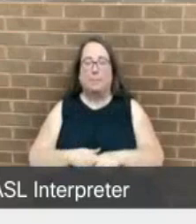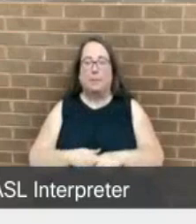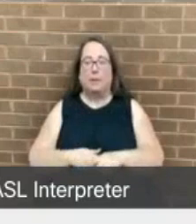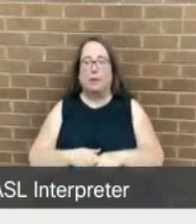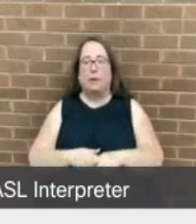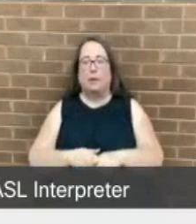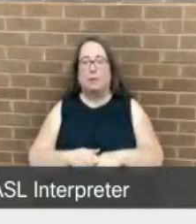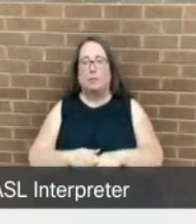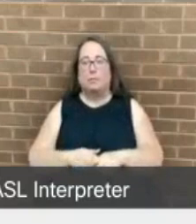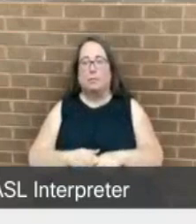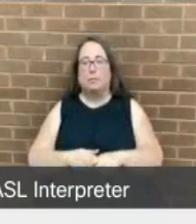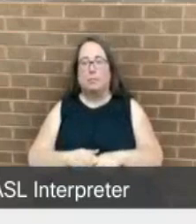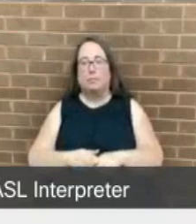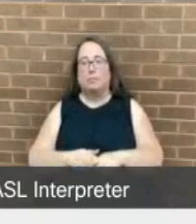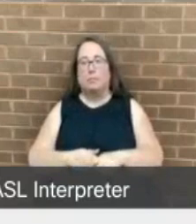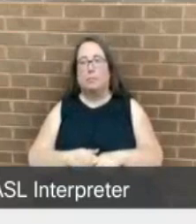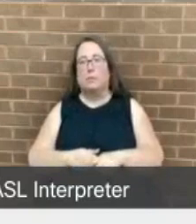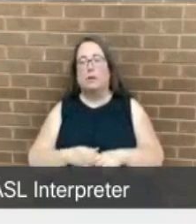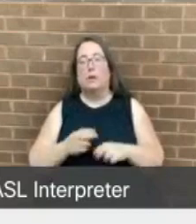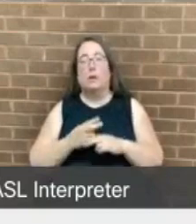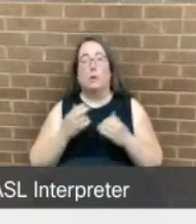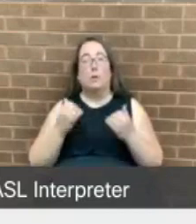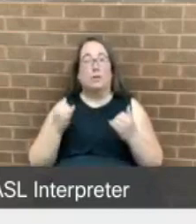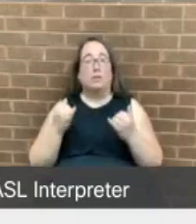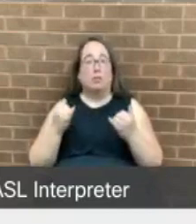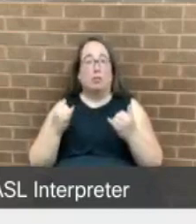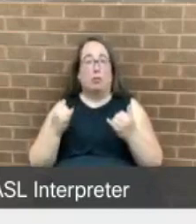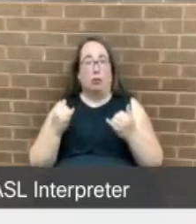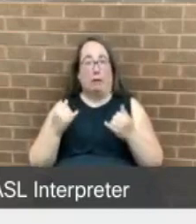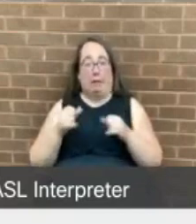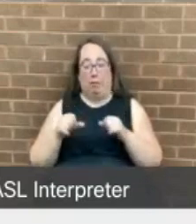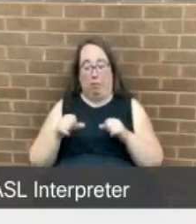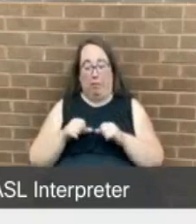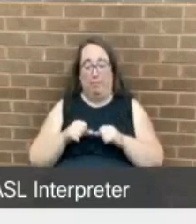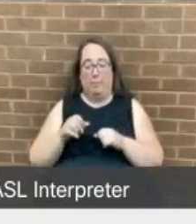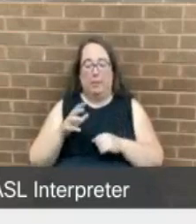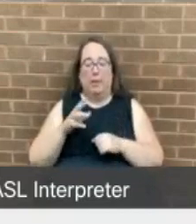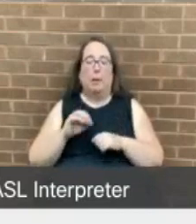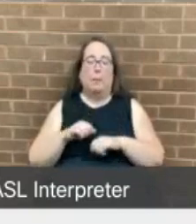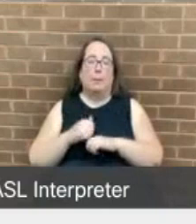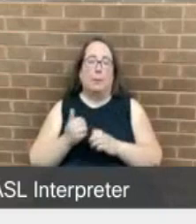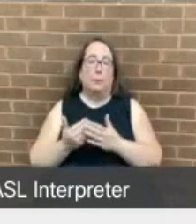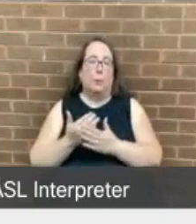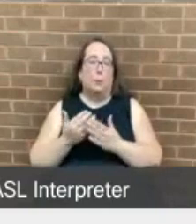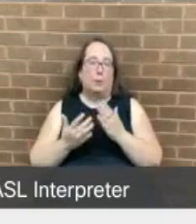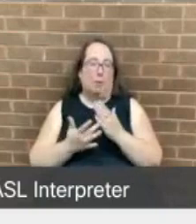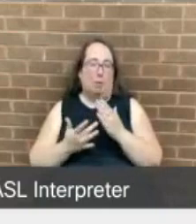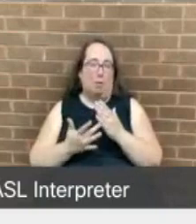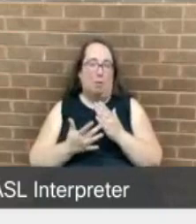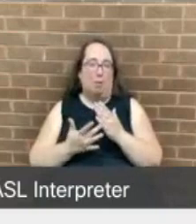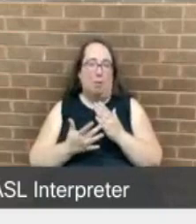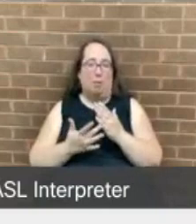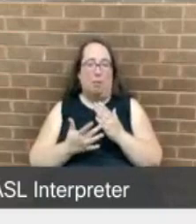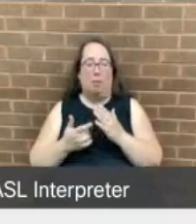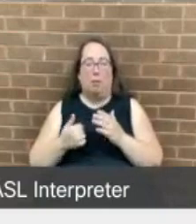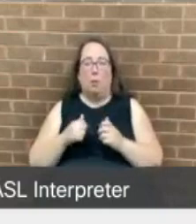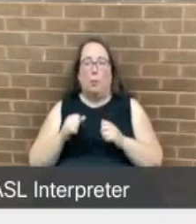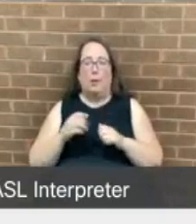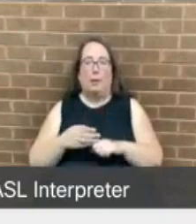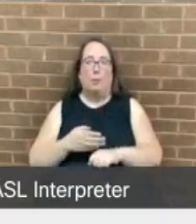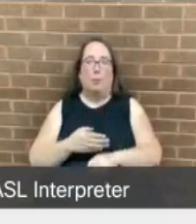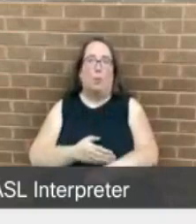like between using the existing footprint as well as implementing new technology, we can significantly